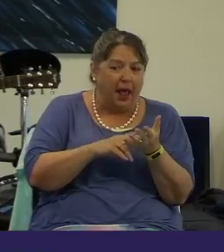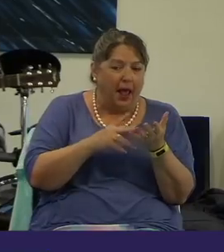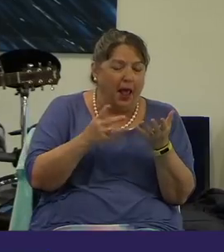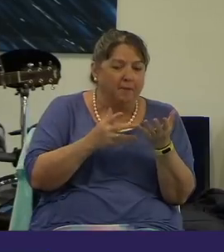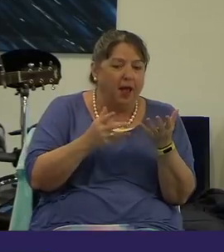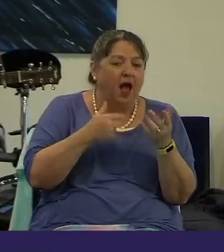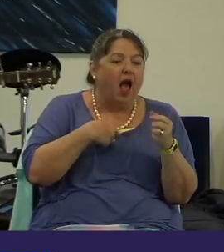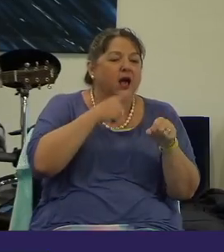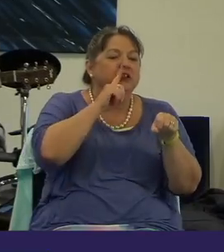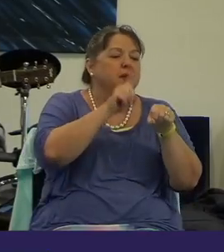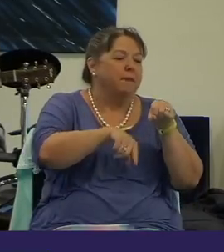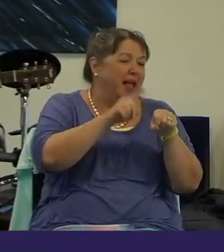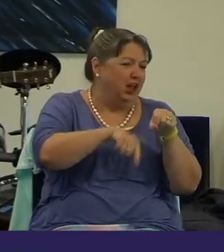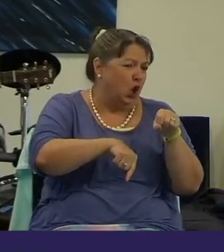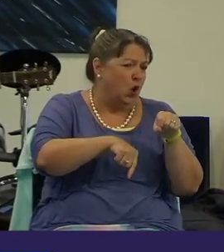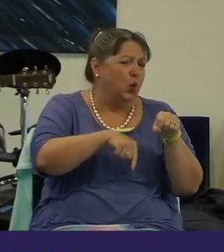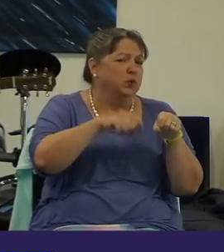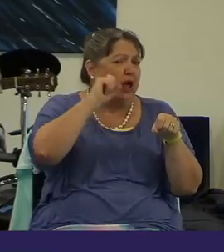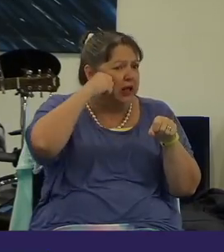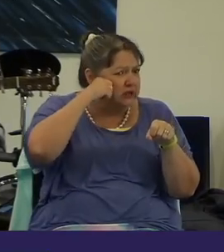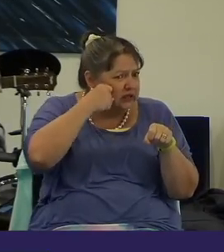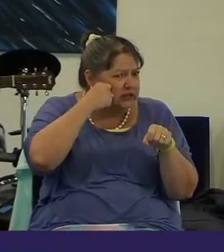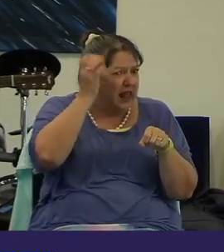sliced tomatoes, onions, and lettuce.